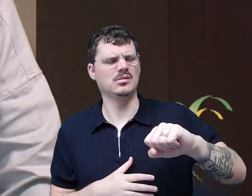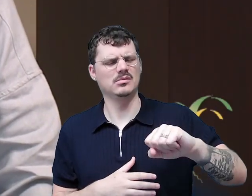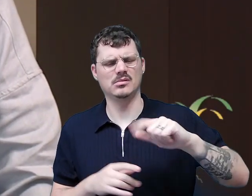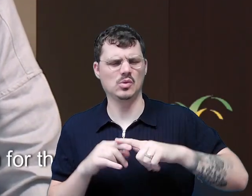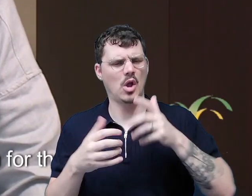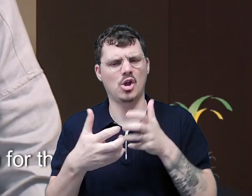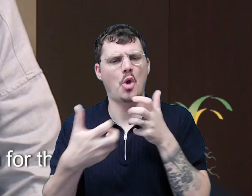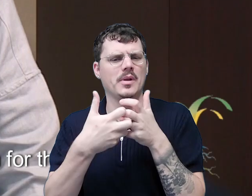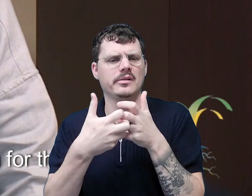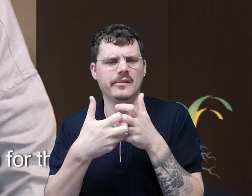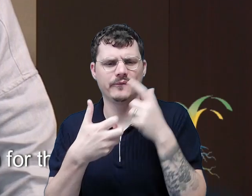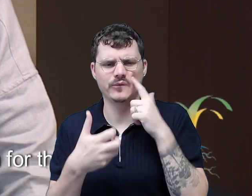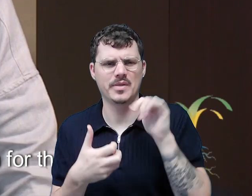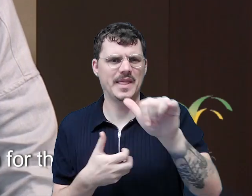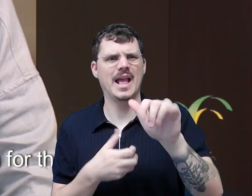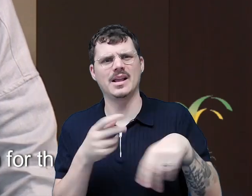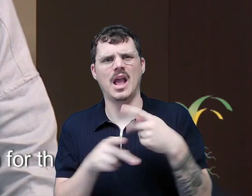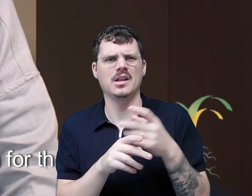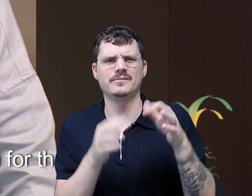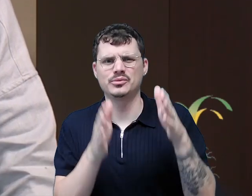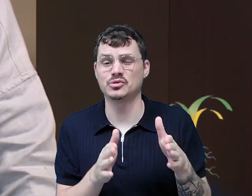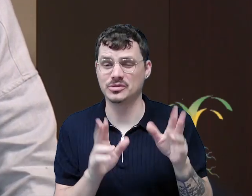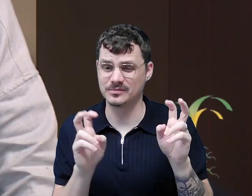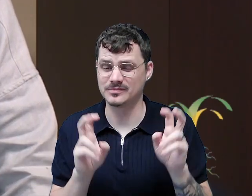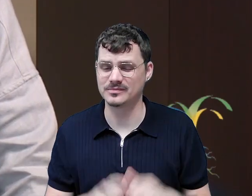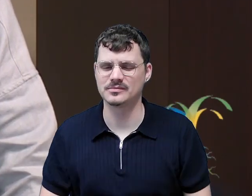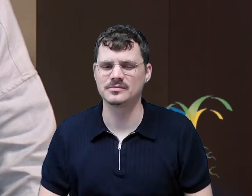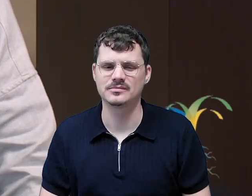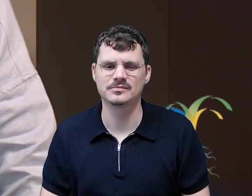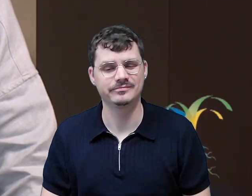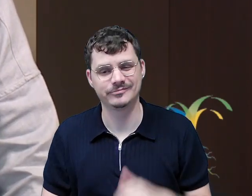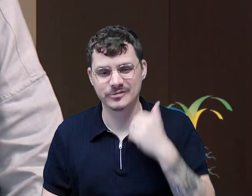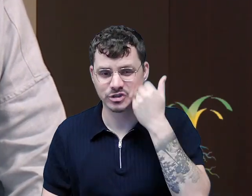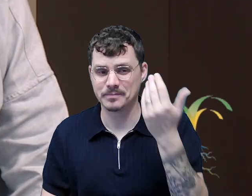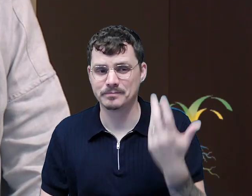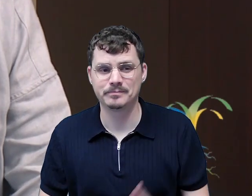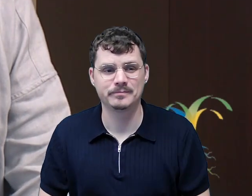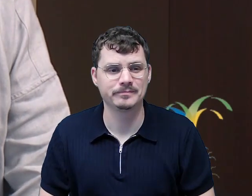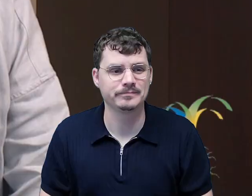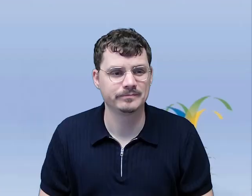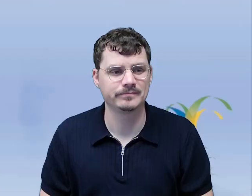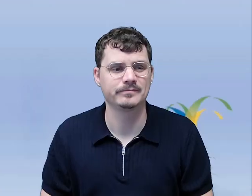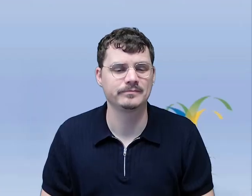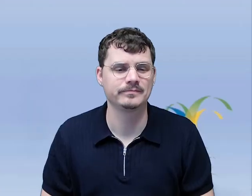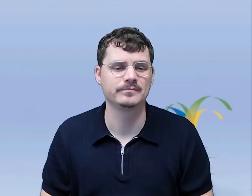resent making that kind of accommodation for that kind of person. It's a